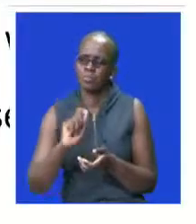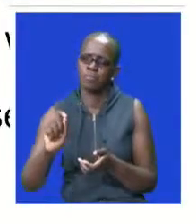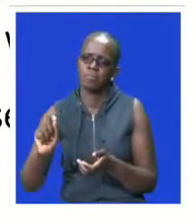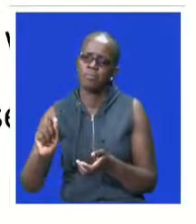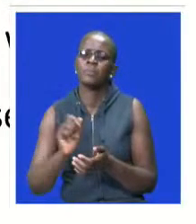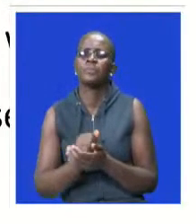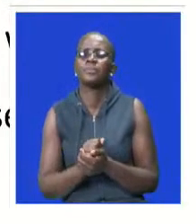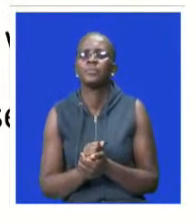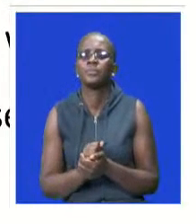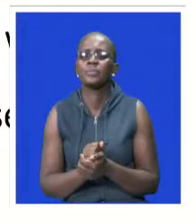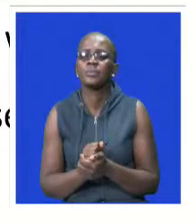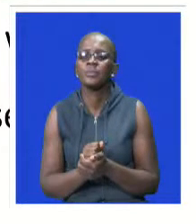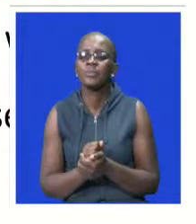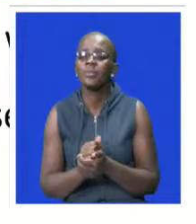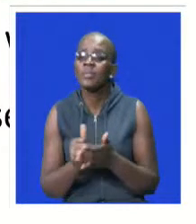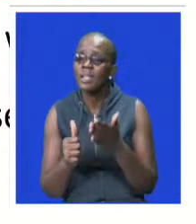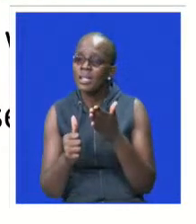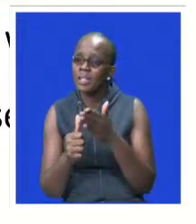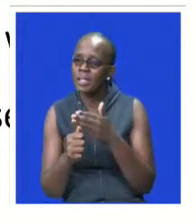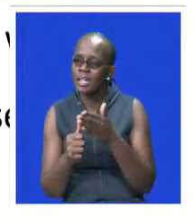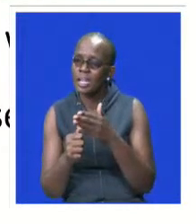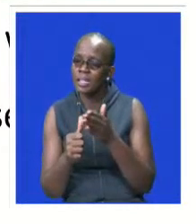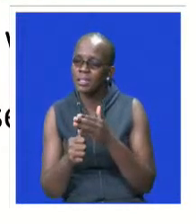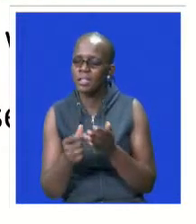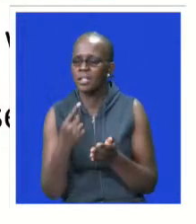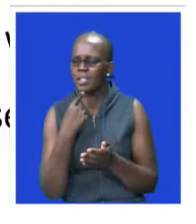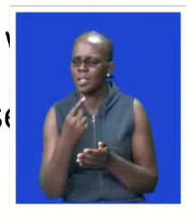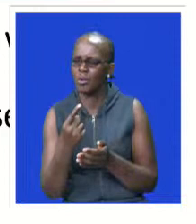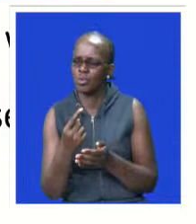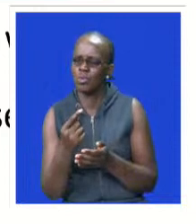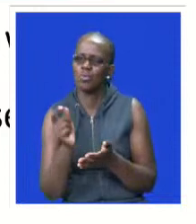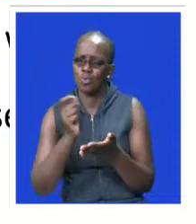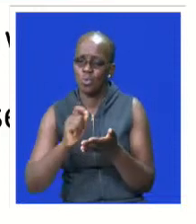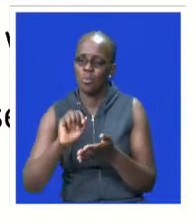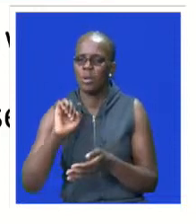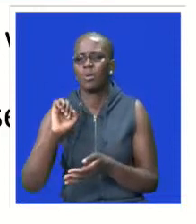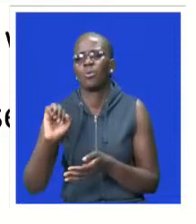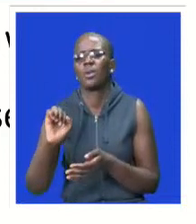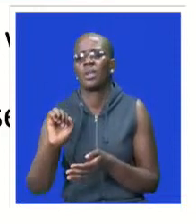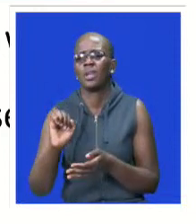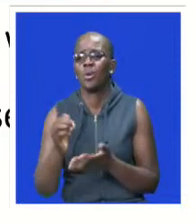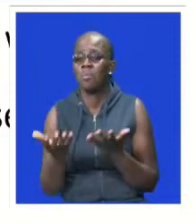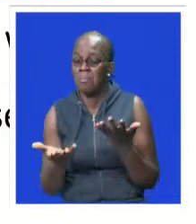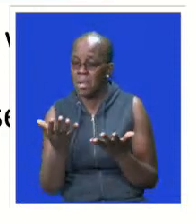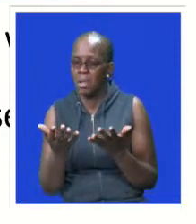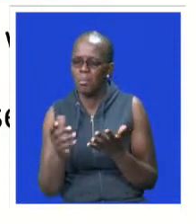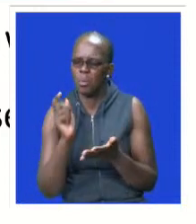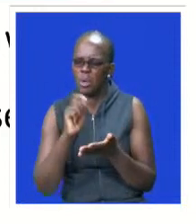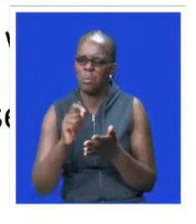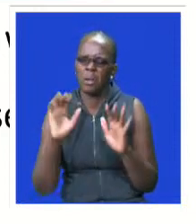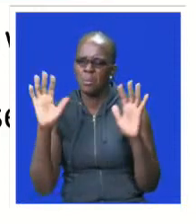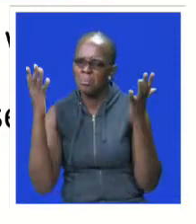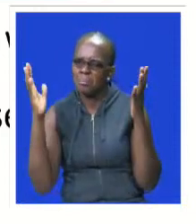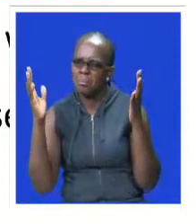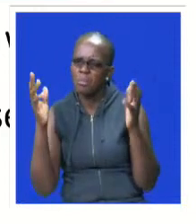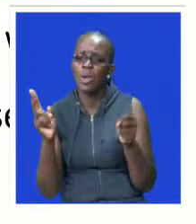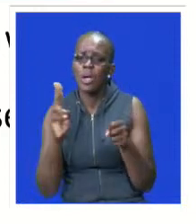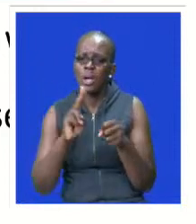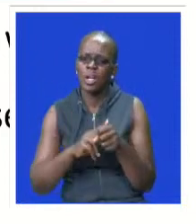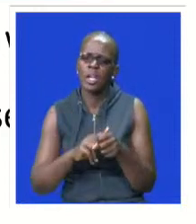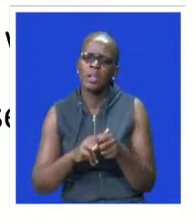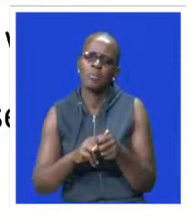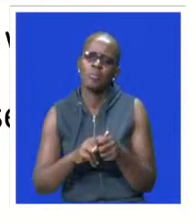this question then will have an effect on how you write. E.g., are you writing to congratulate? Are you writing to send an invitation,